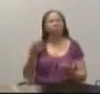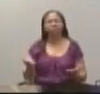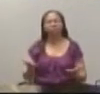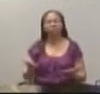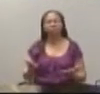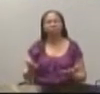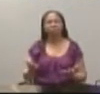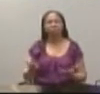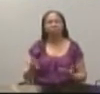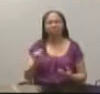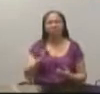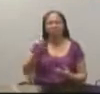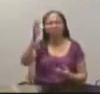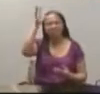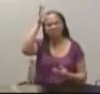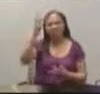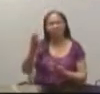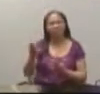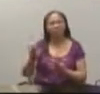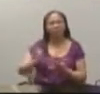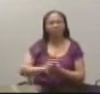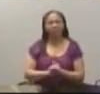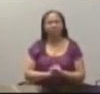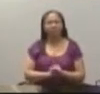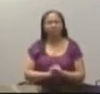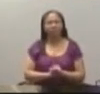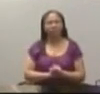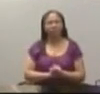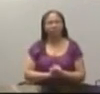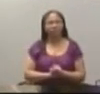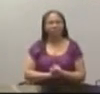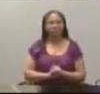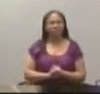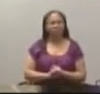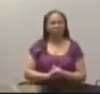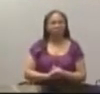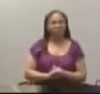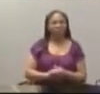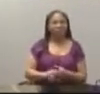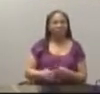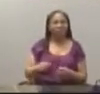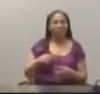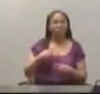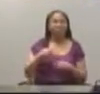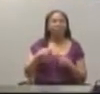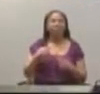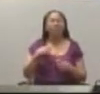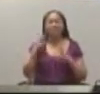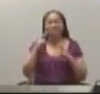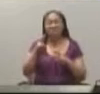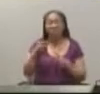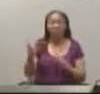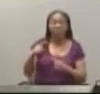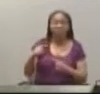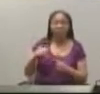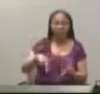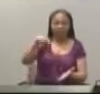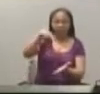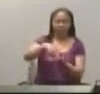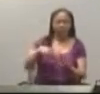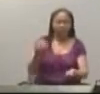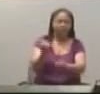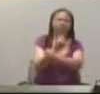When will I see him again? Because you know, the minute I see them, I'm going to jump up, I'm going to wrap my arms around them and tell